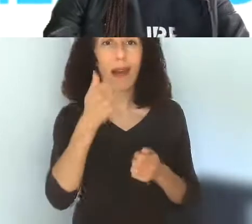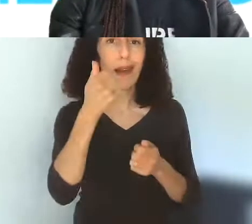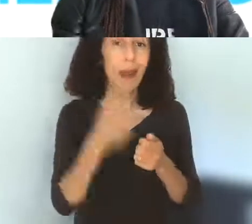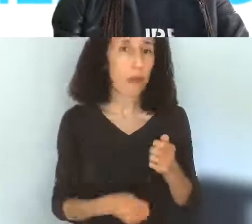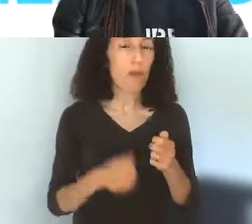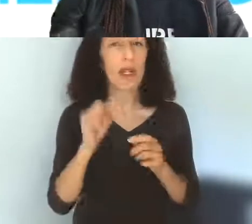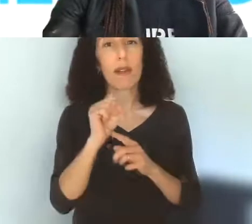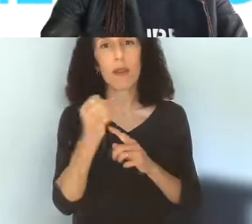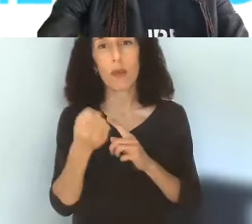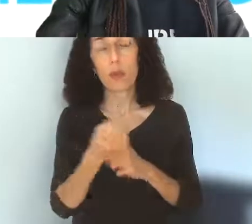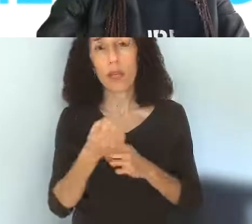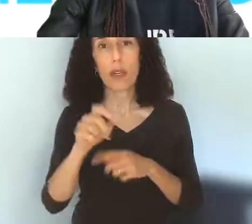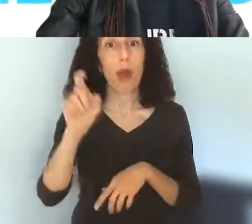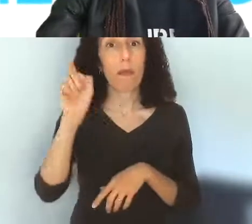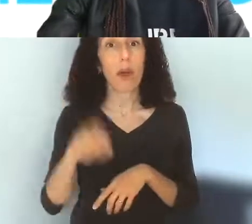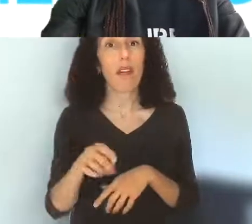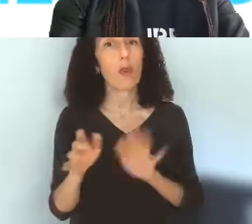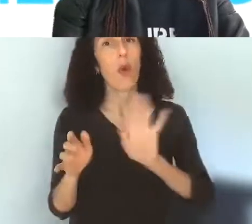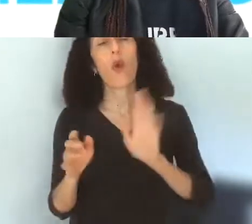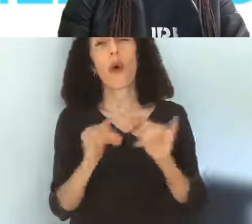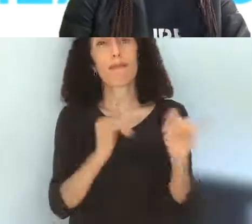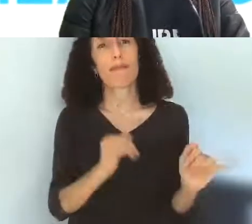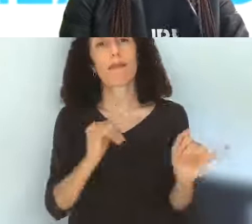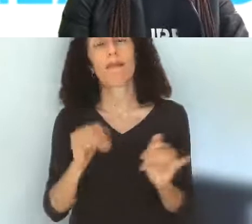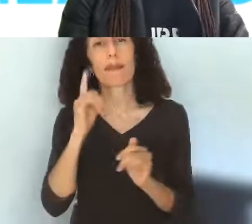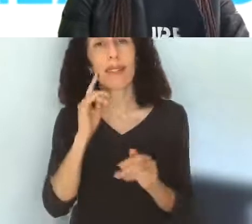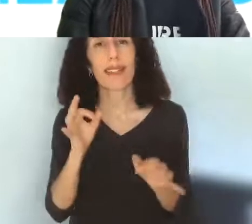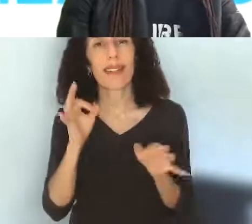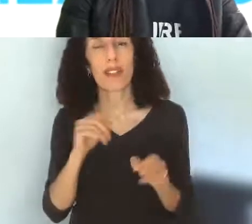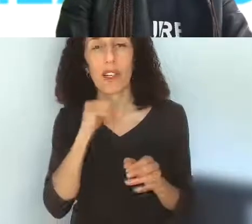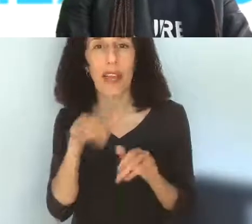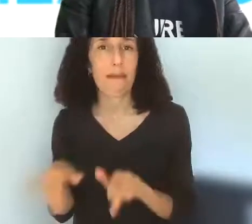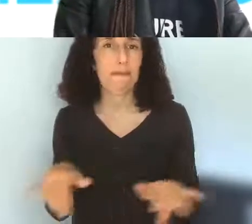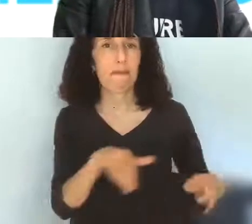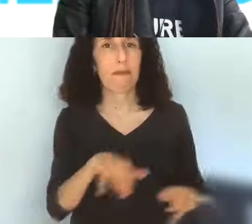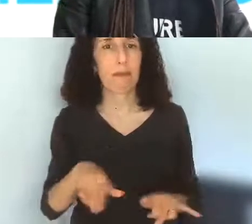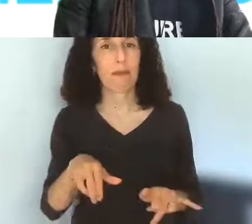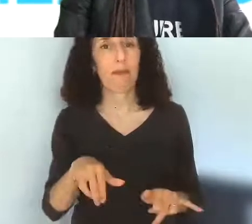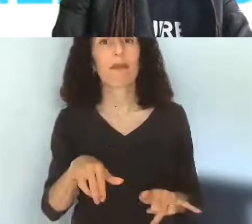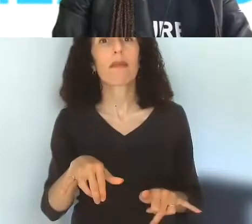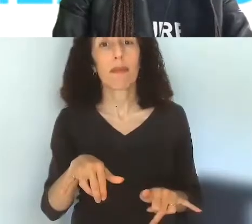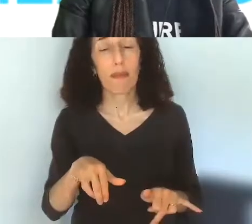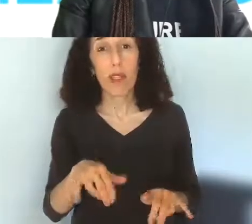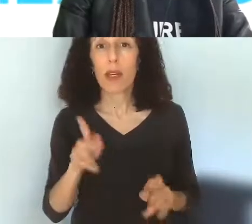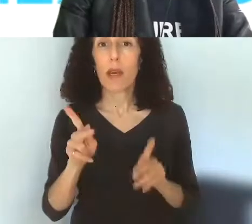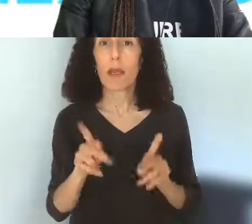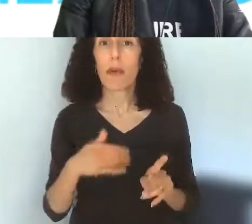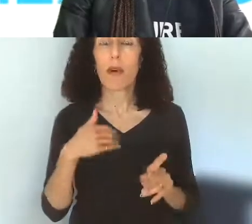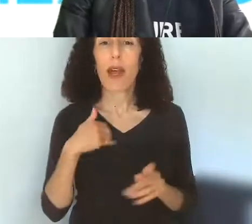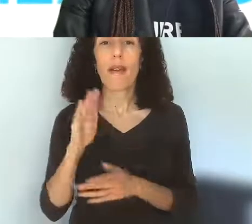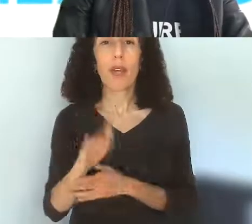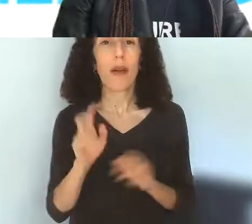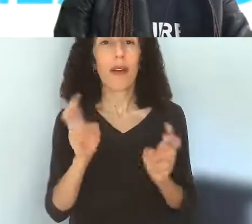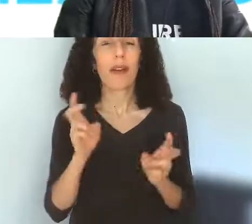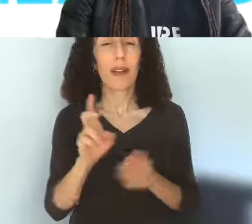personal choice. I also recognize that people are on a disability journey, and sometimes you're not